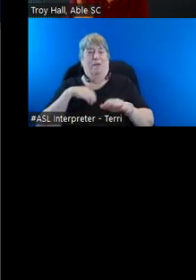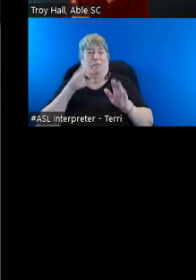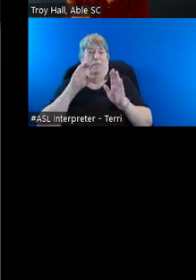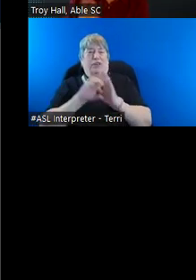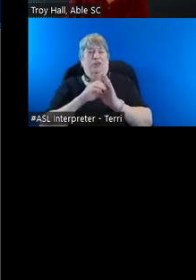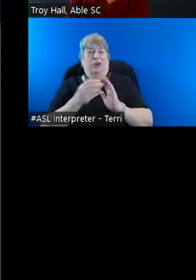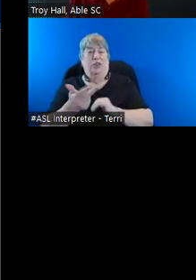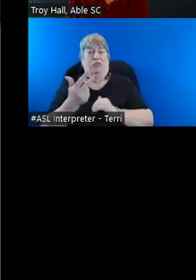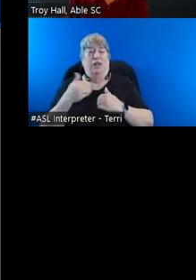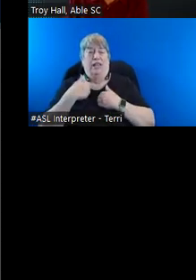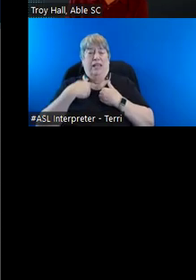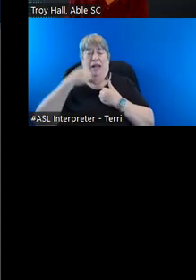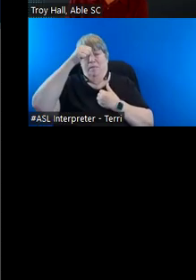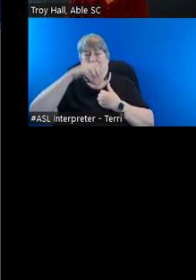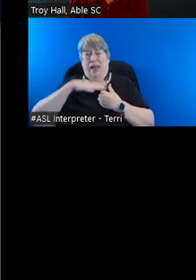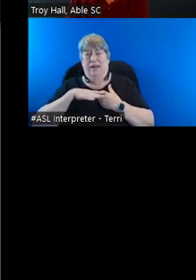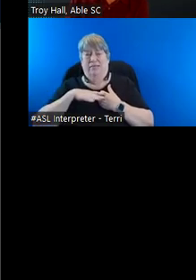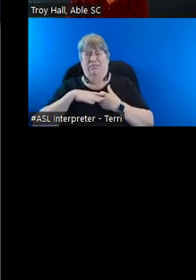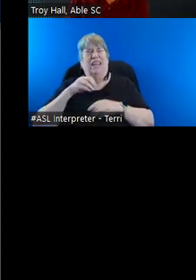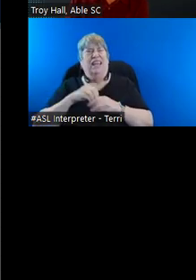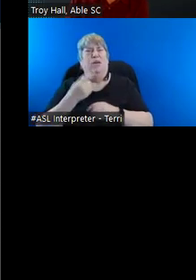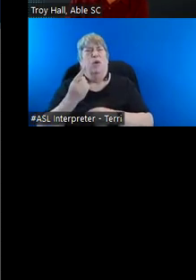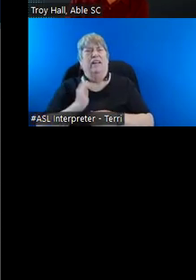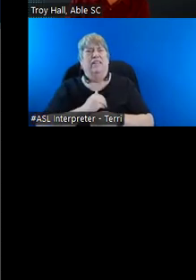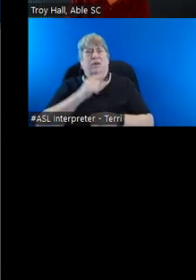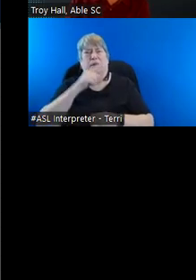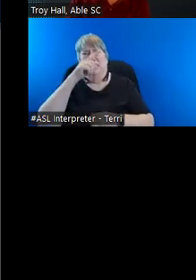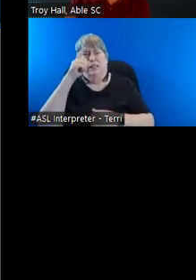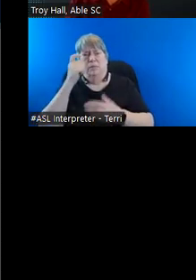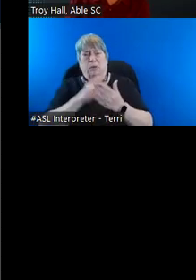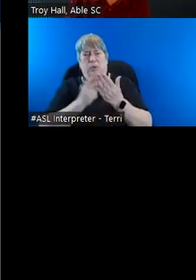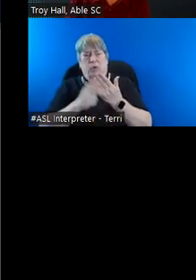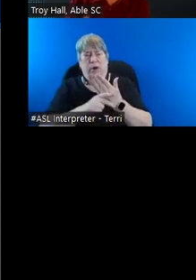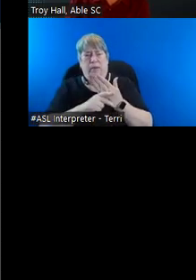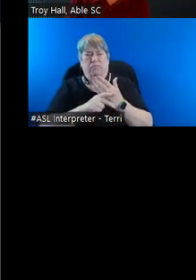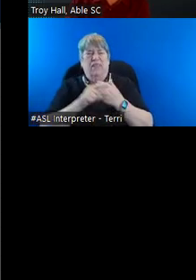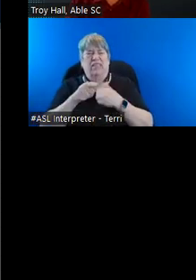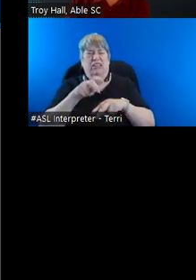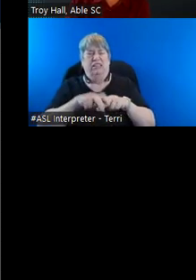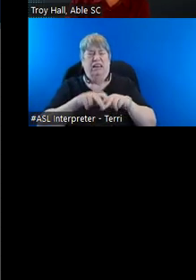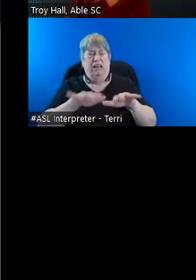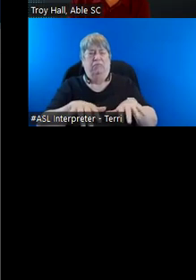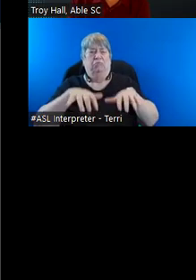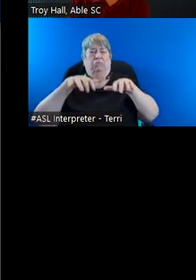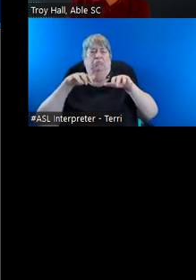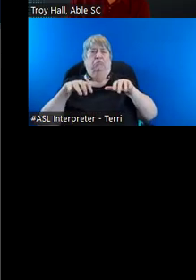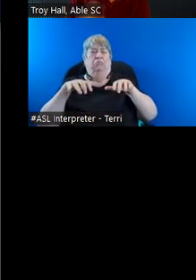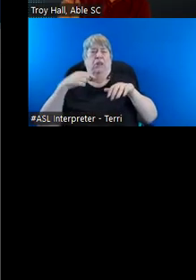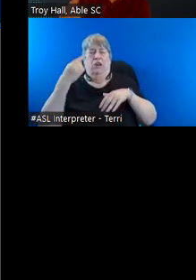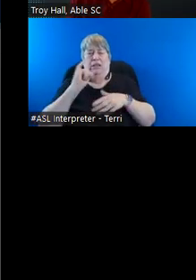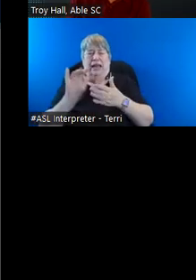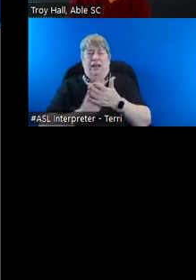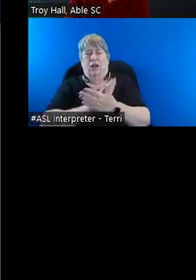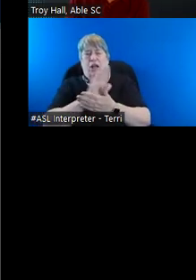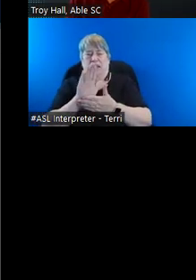men who attended one of our summer programs, sitting in a college auditorium, and they're working on